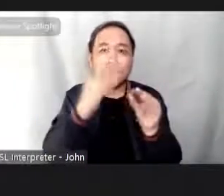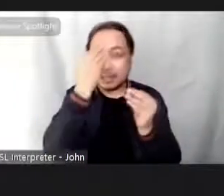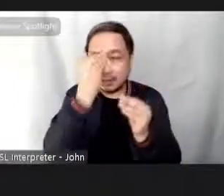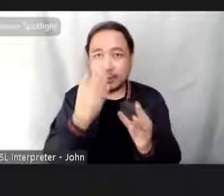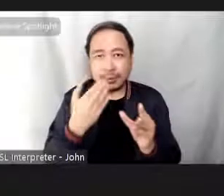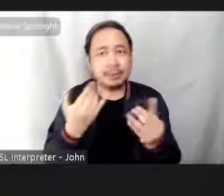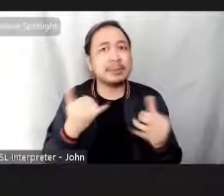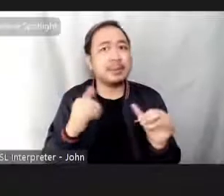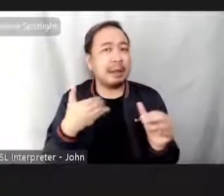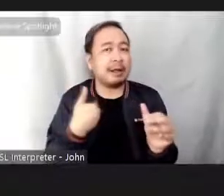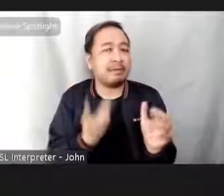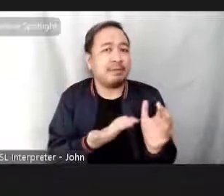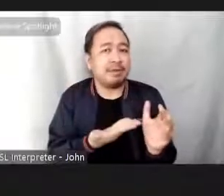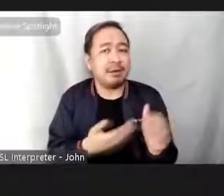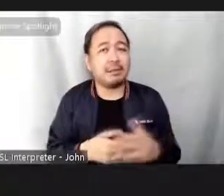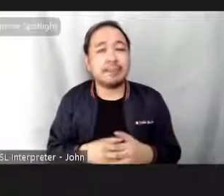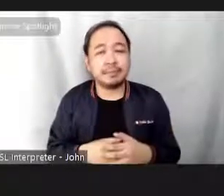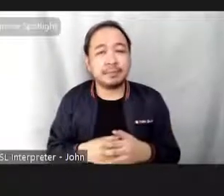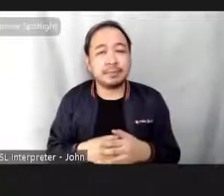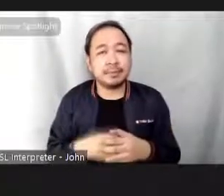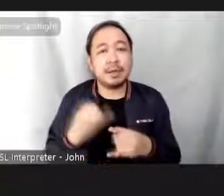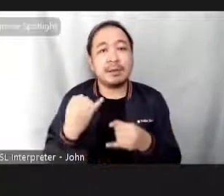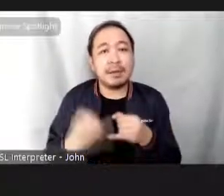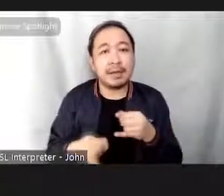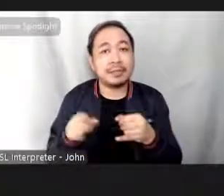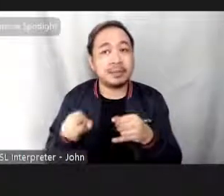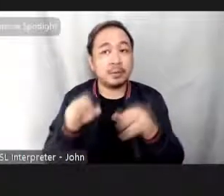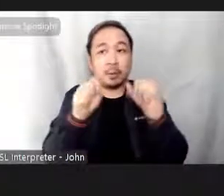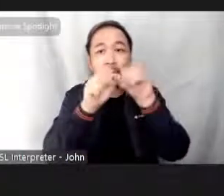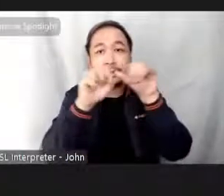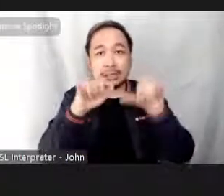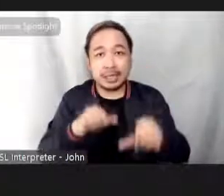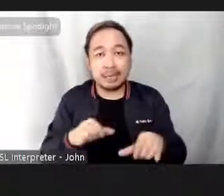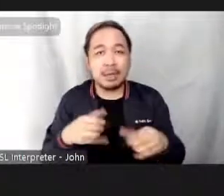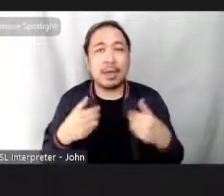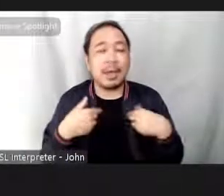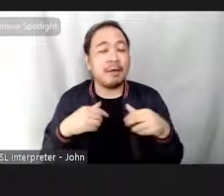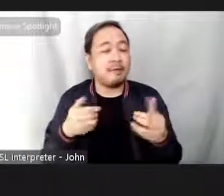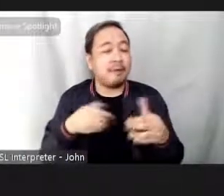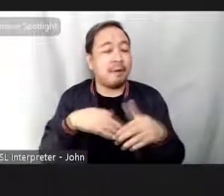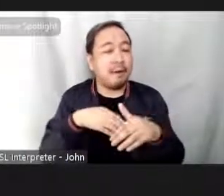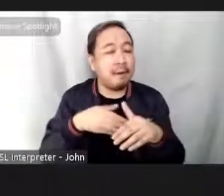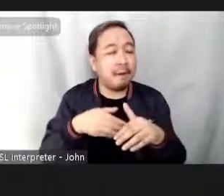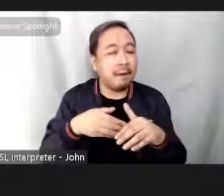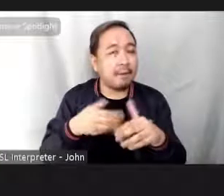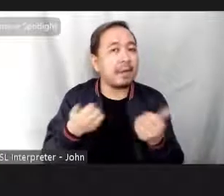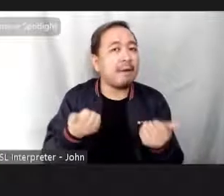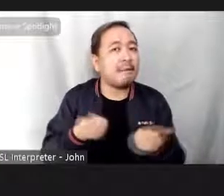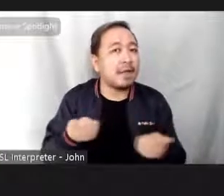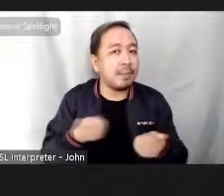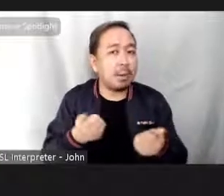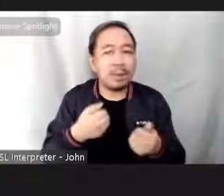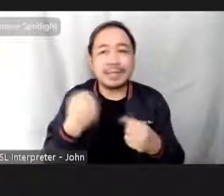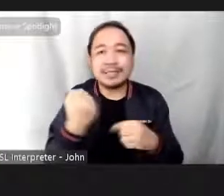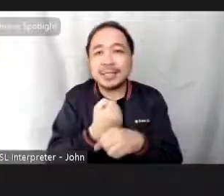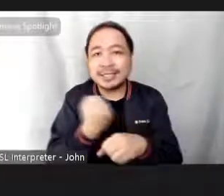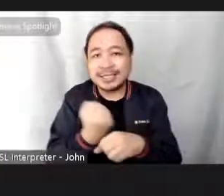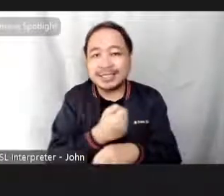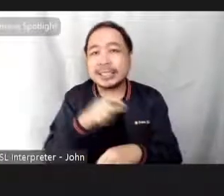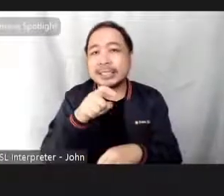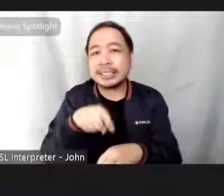compromised. And lastly, the system provides a readily available statistical data needed by the